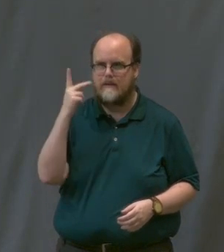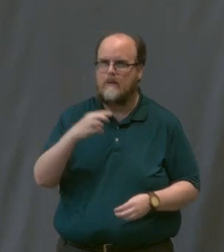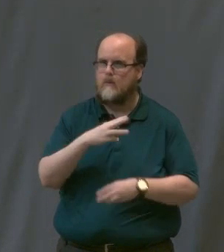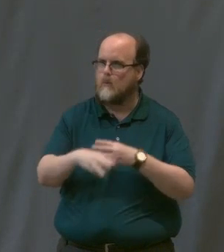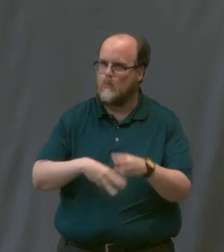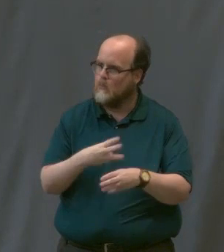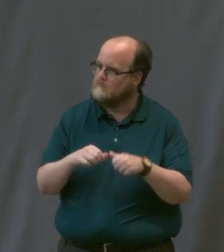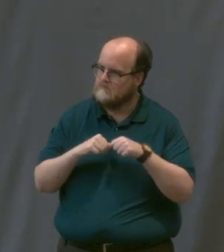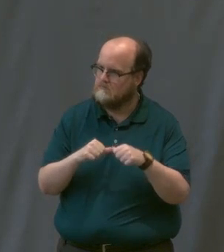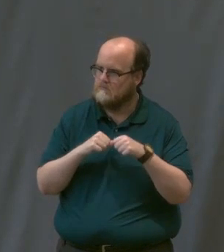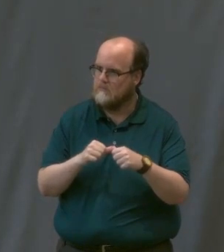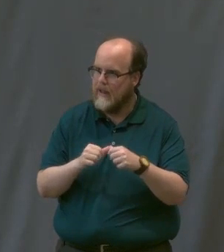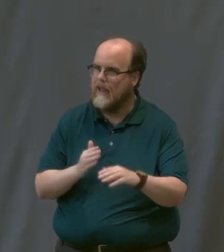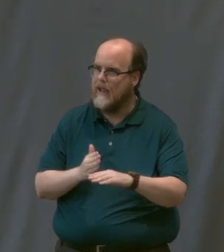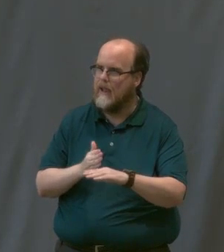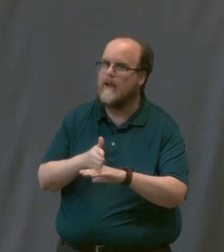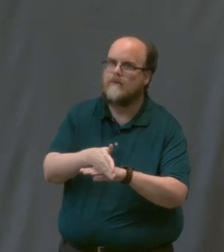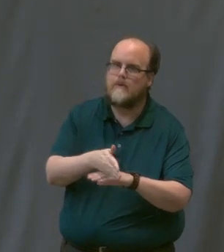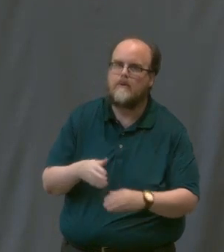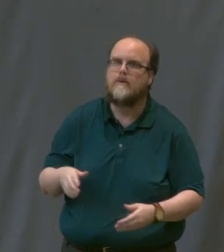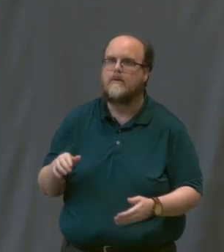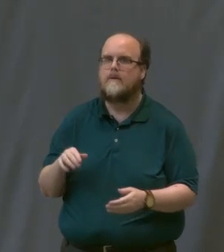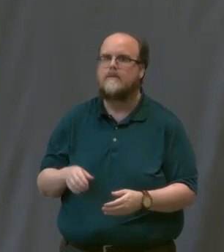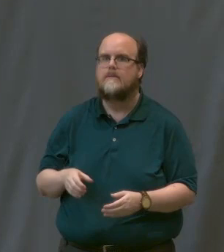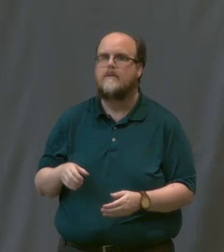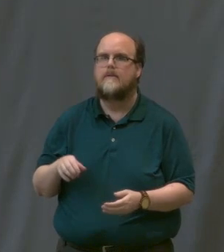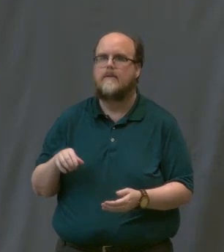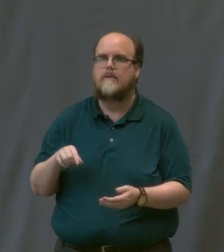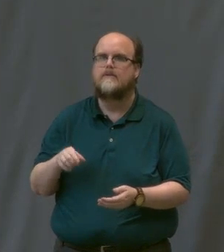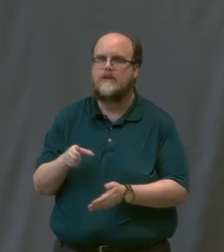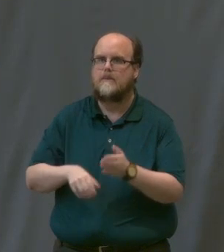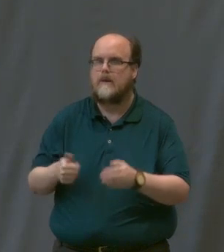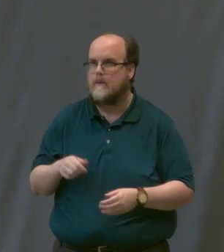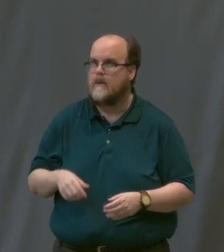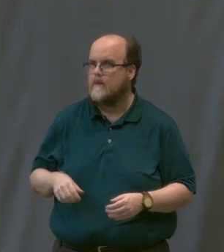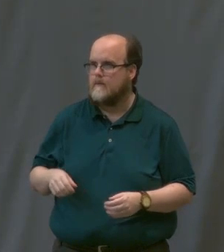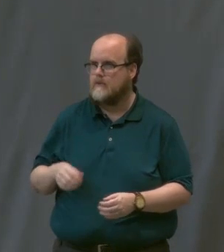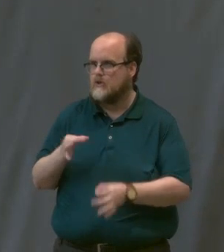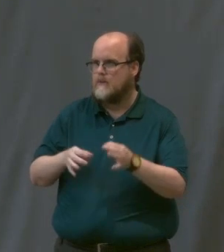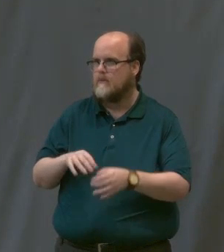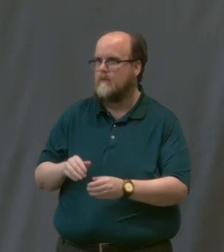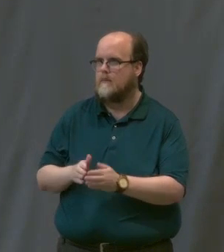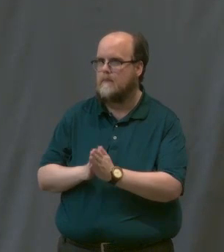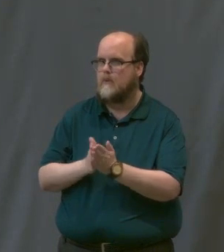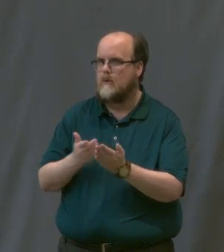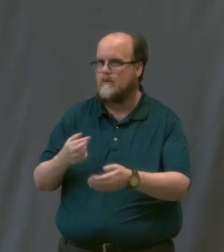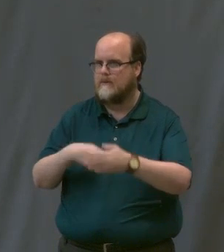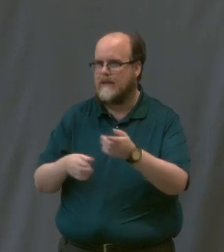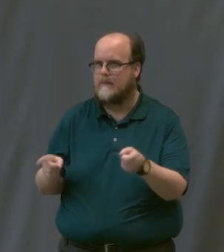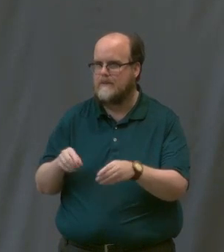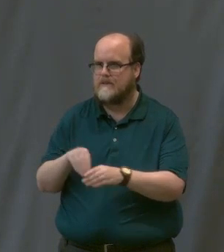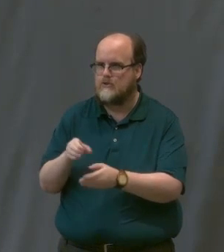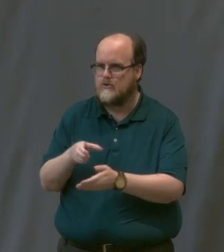world continues after the judgment occurs. The judgment of the villain of the book of Revelation takes place in